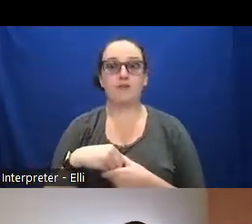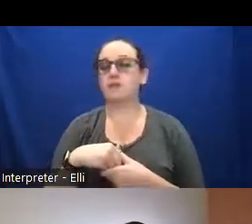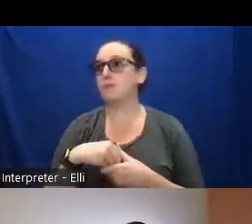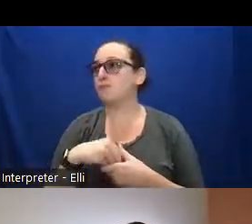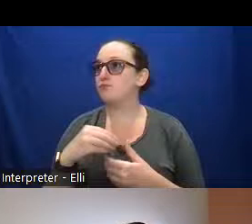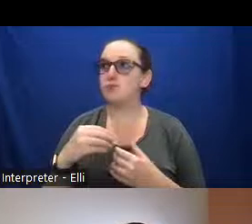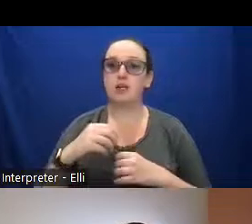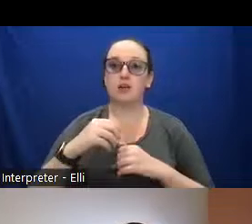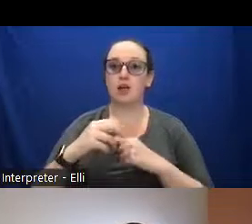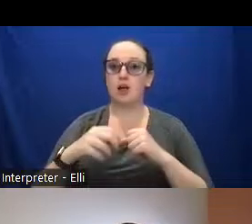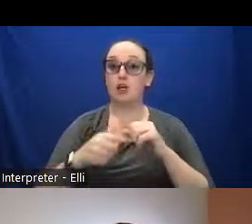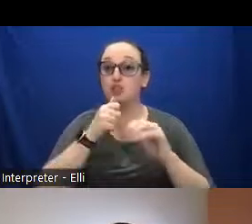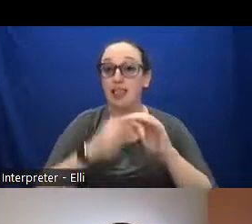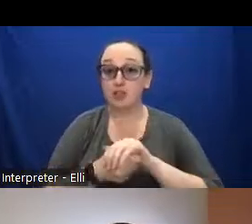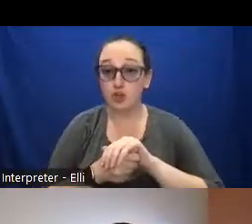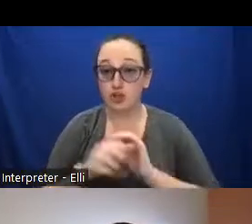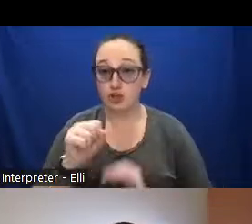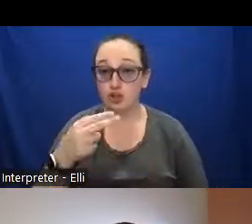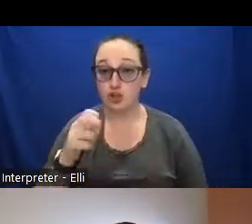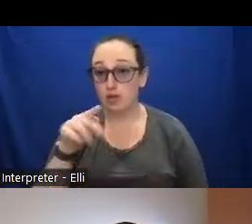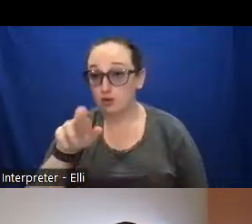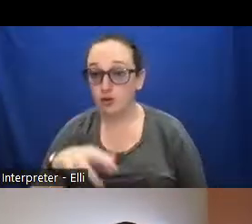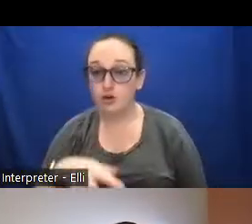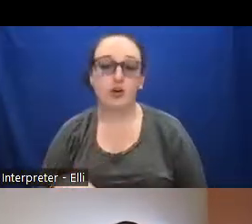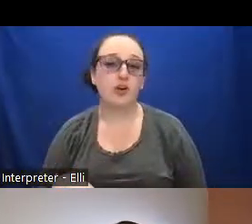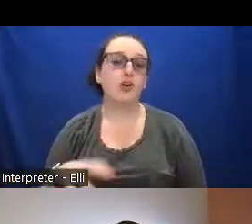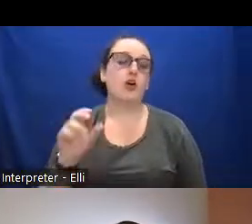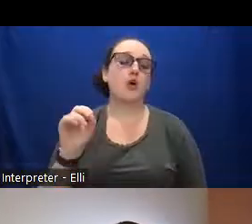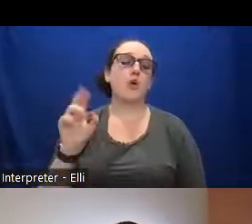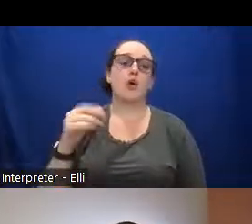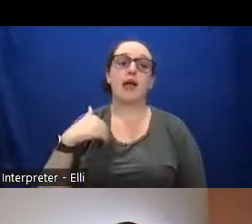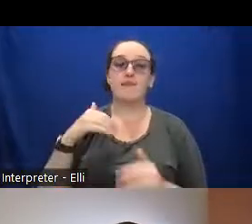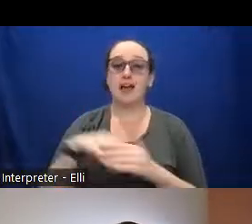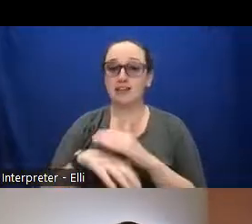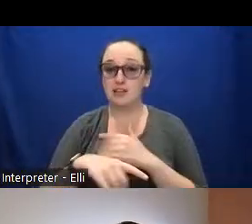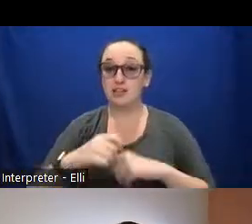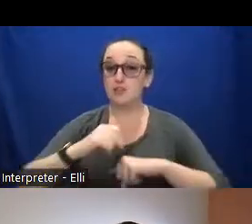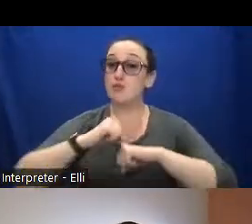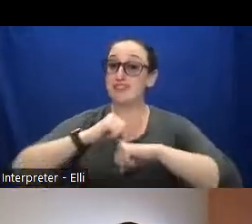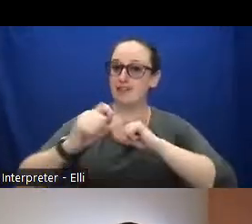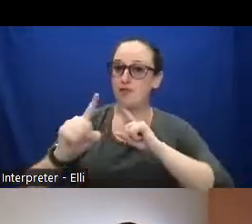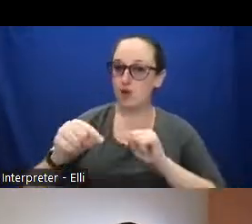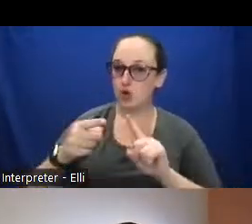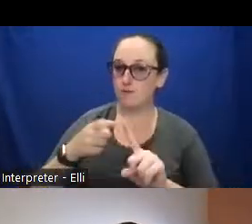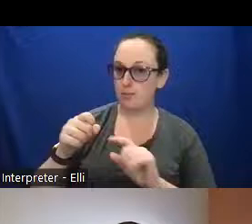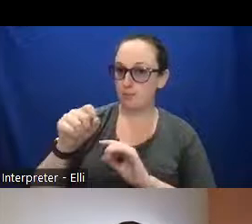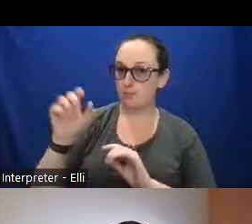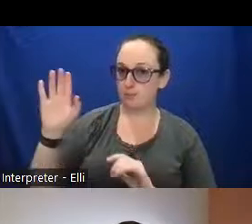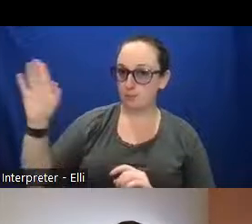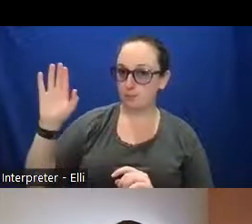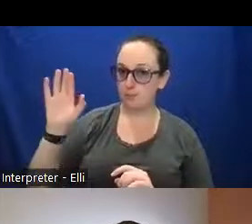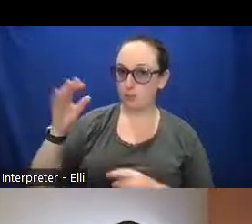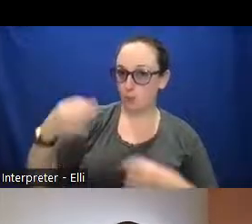into shelter temporarily or have access to a protective order, we should be making sure that